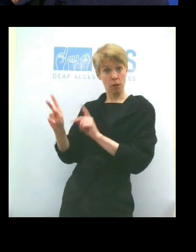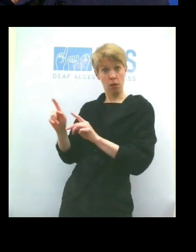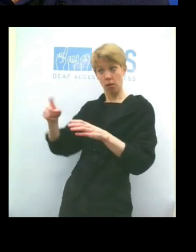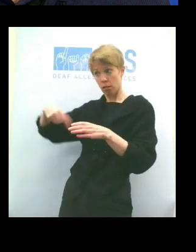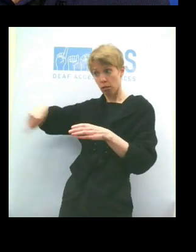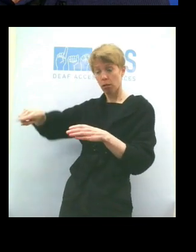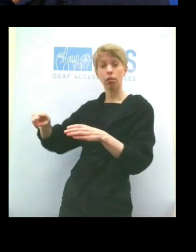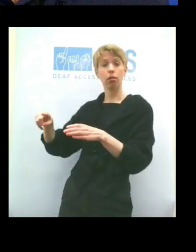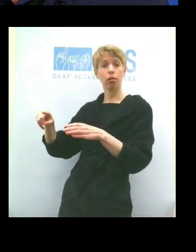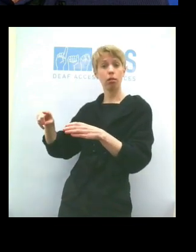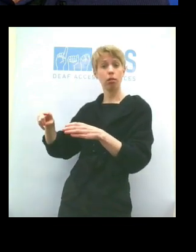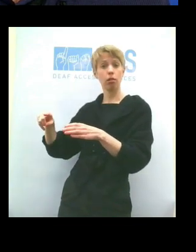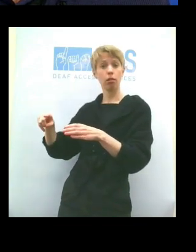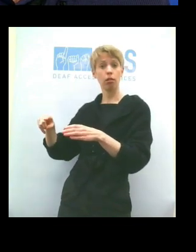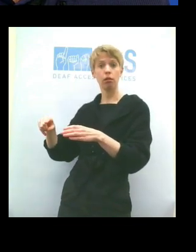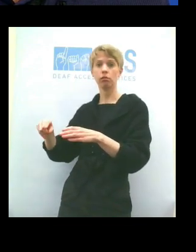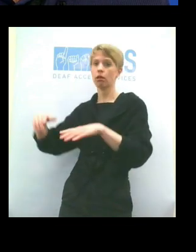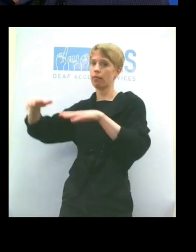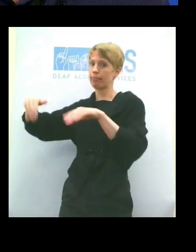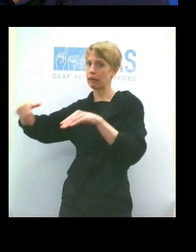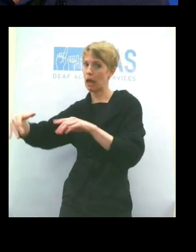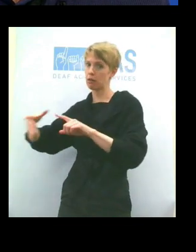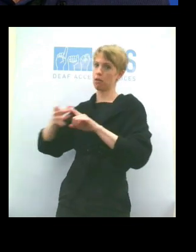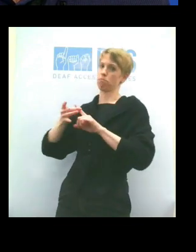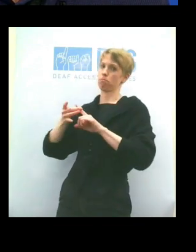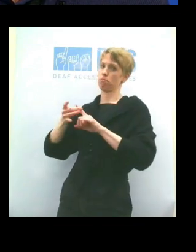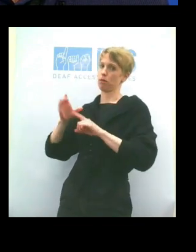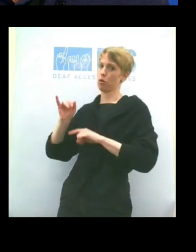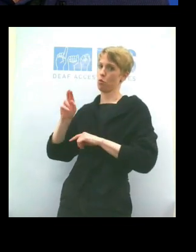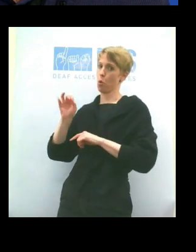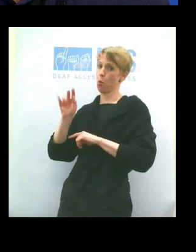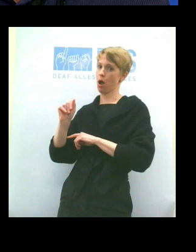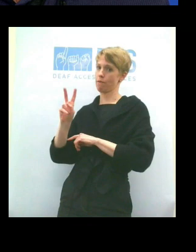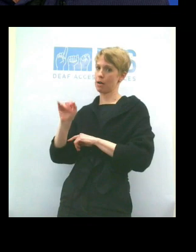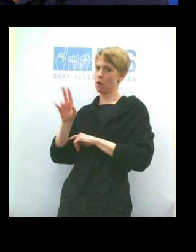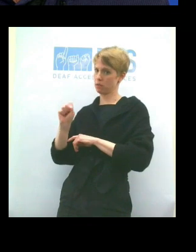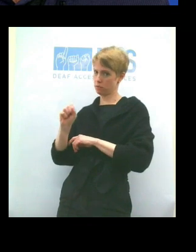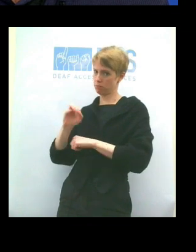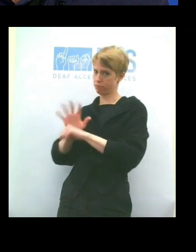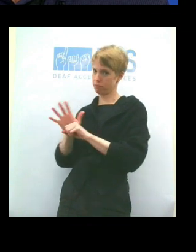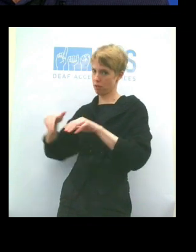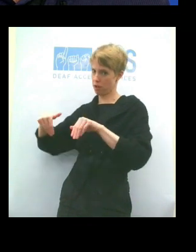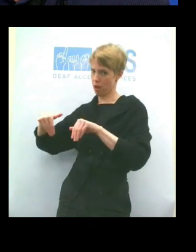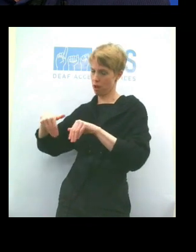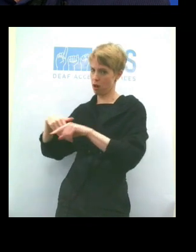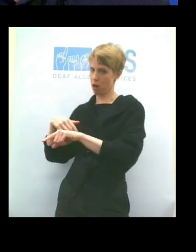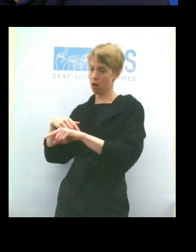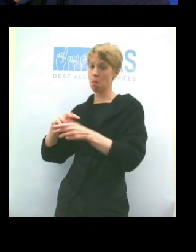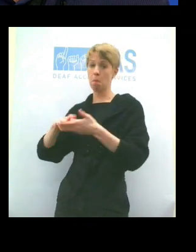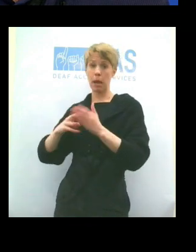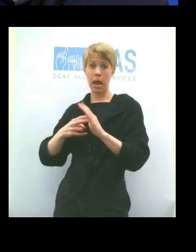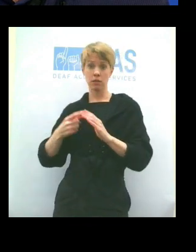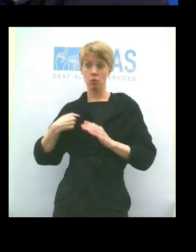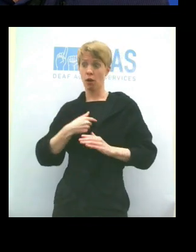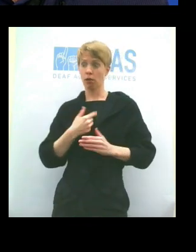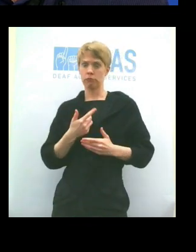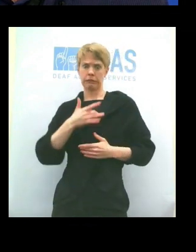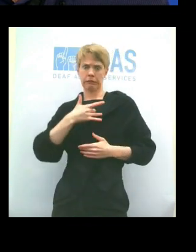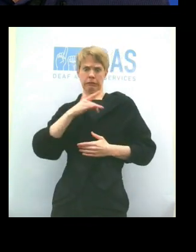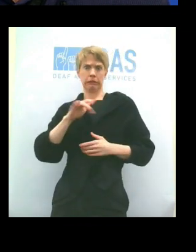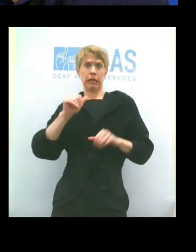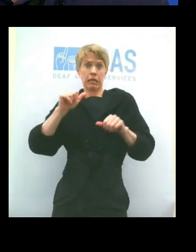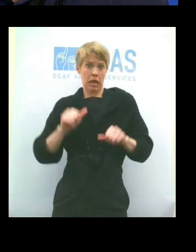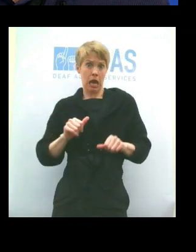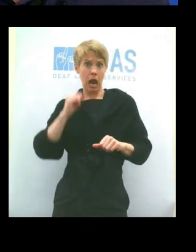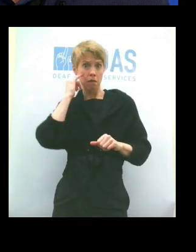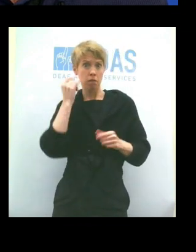an average, have not contracted the coronavirus. That means we are all susceptible if we were tested for